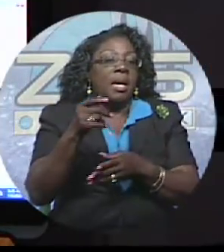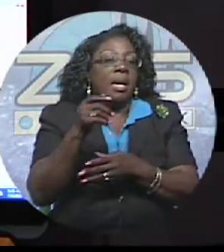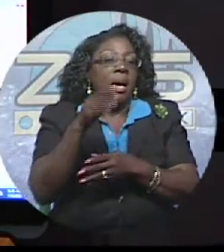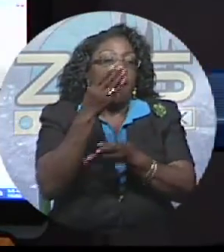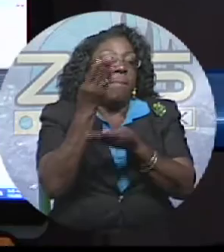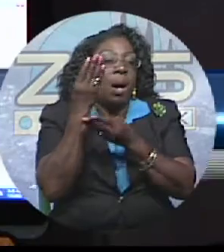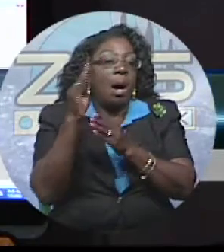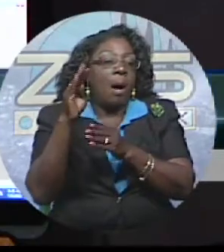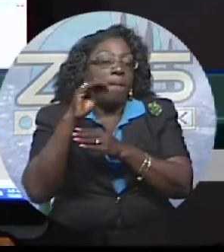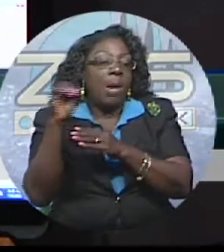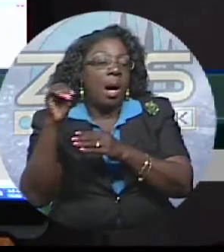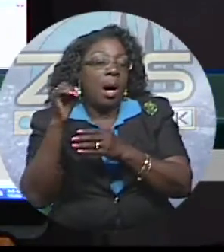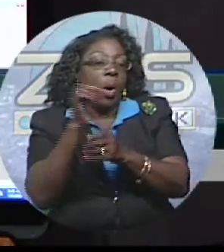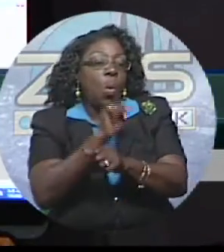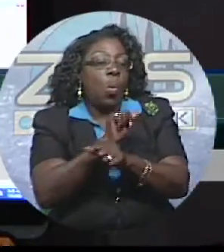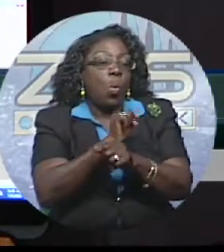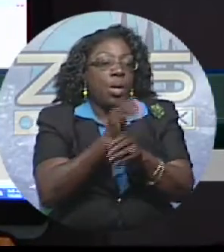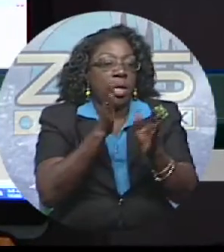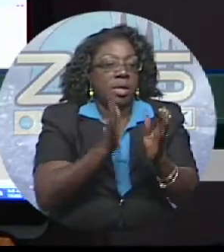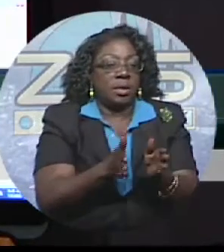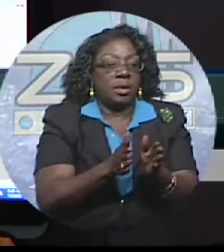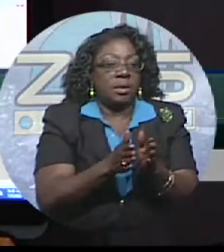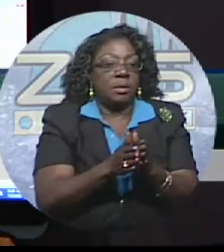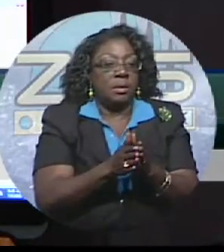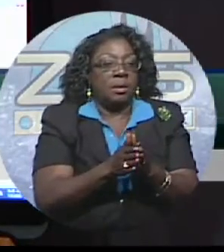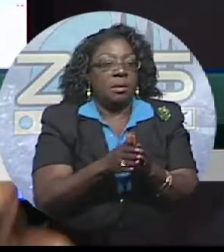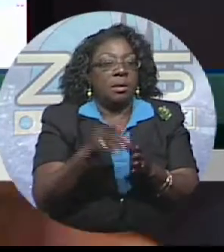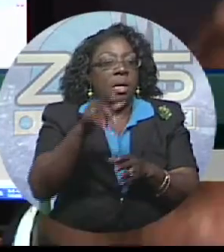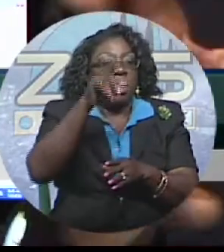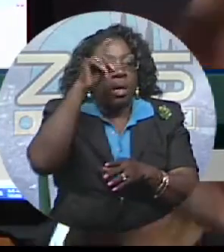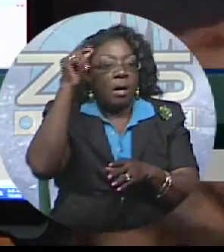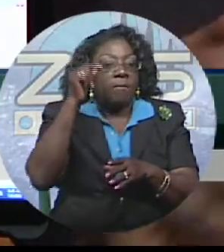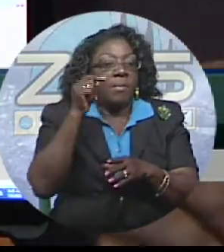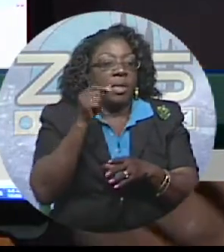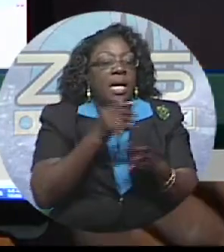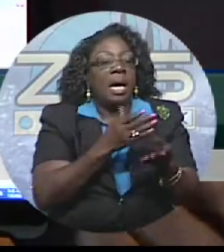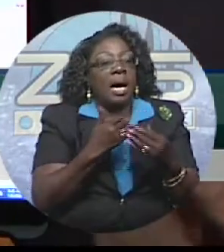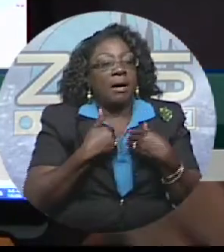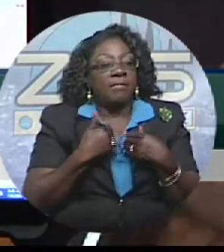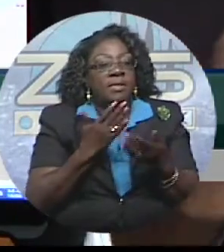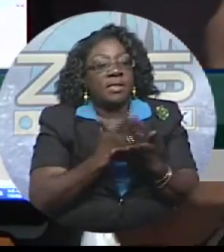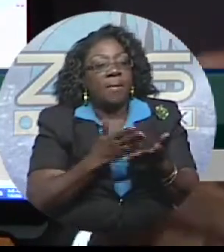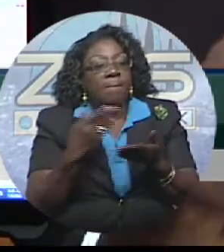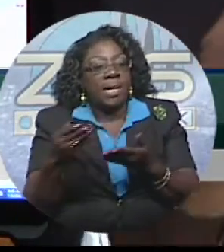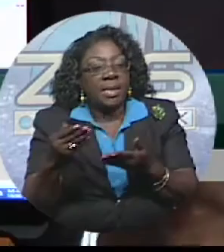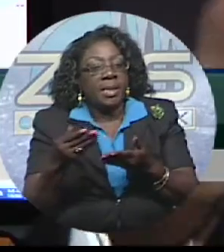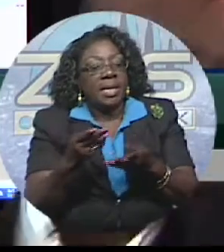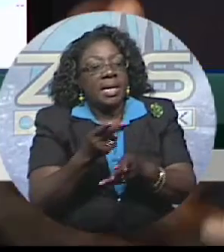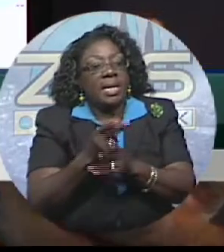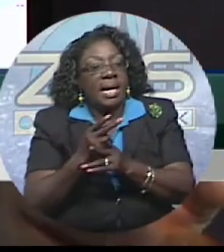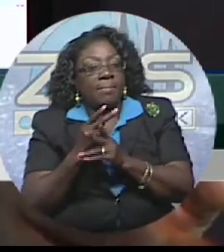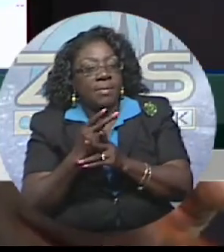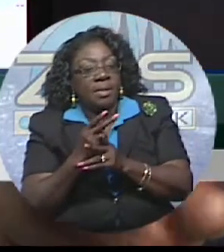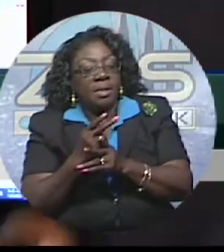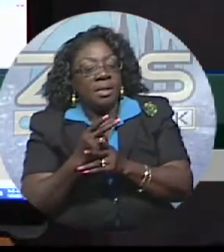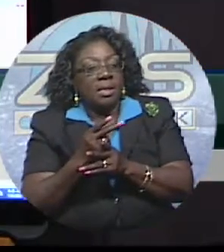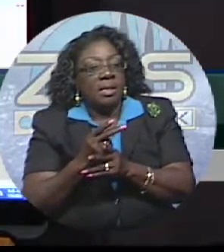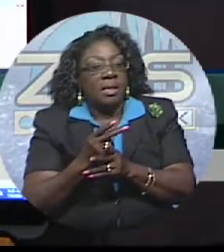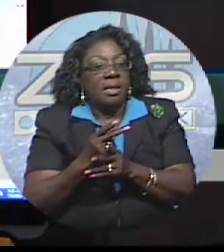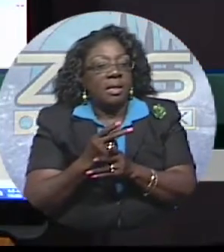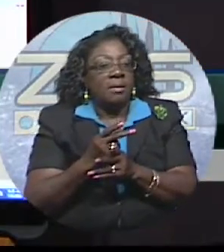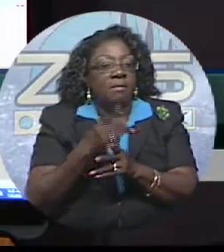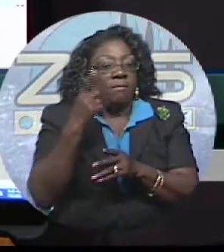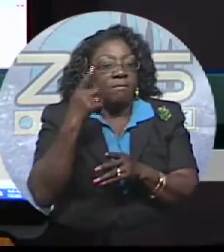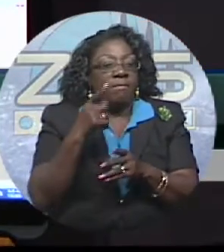money put away for this kind of thing, so that it was easy for them to access it. In